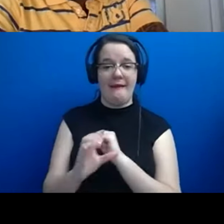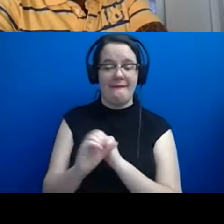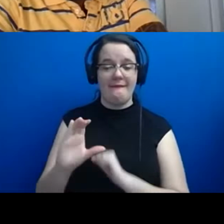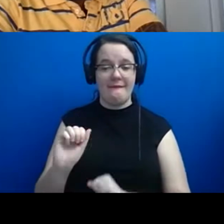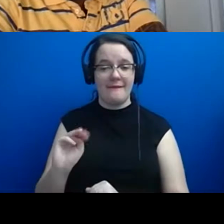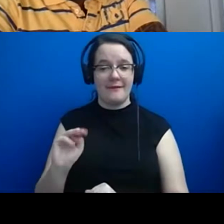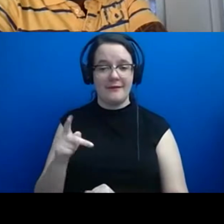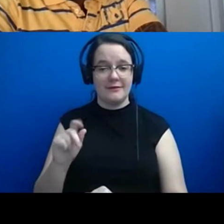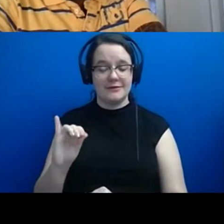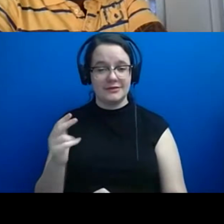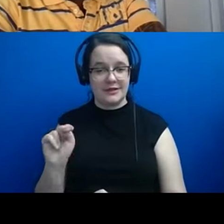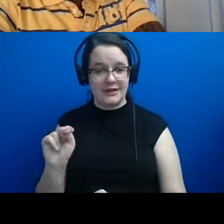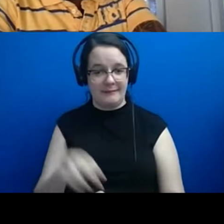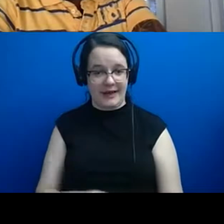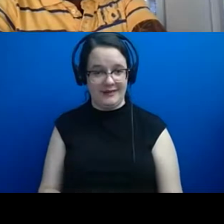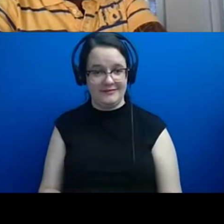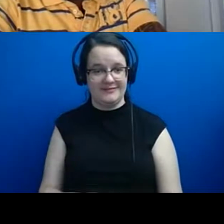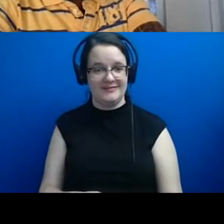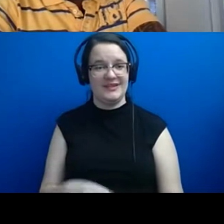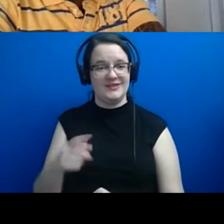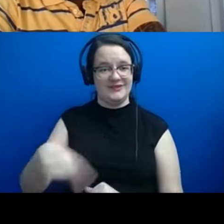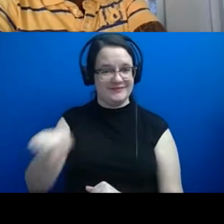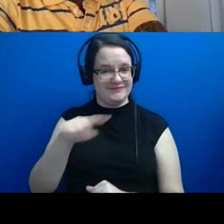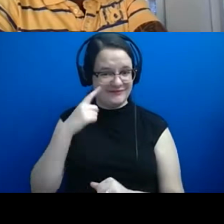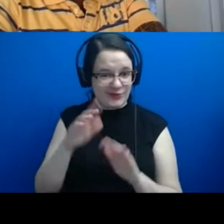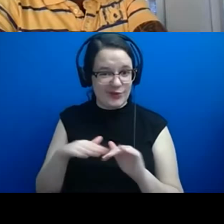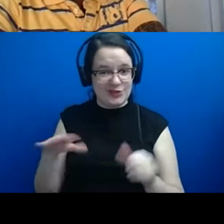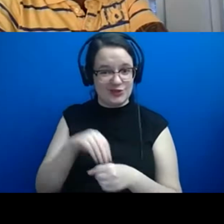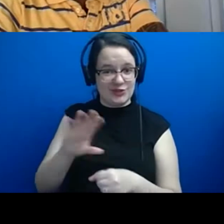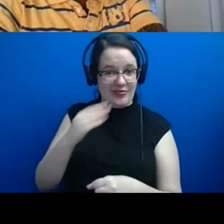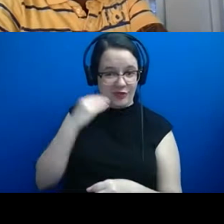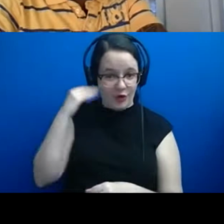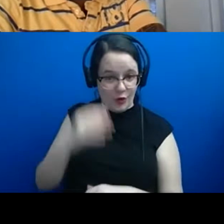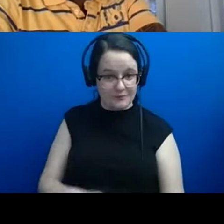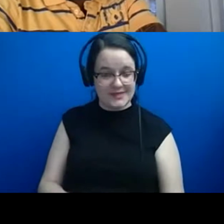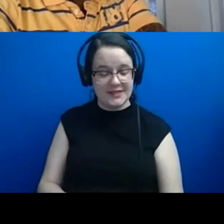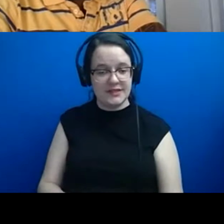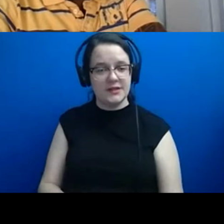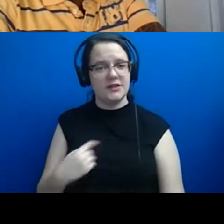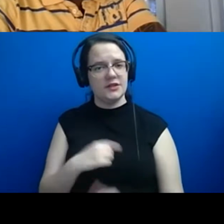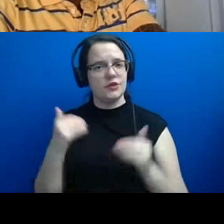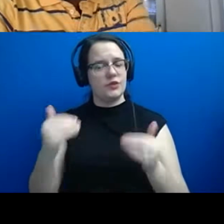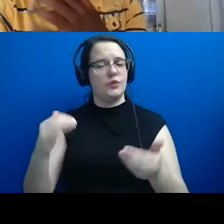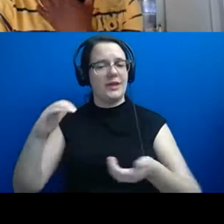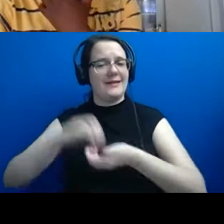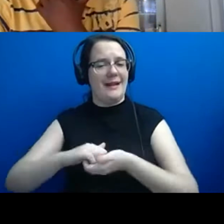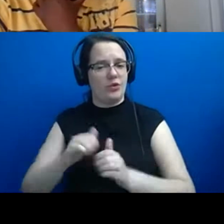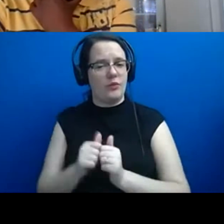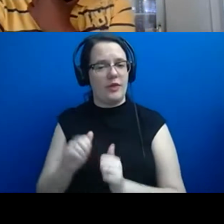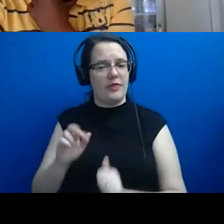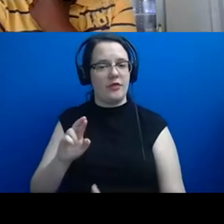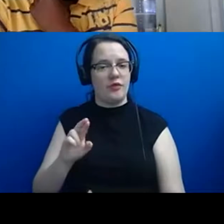from are in their homes. And so we collaborated with RISE